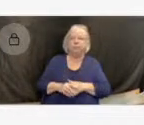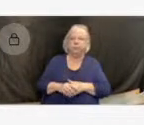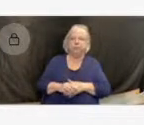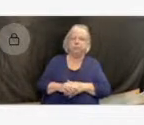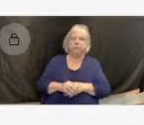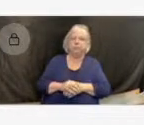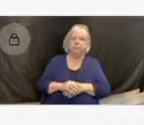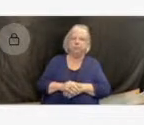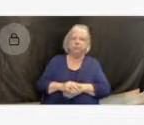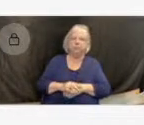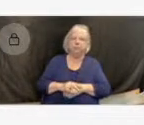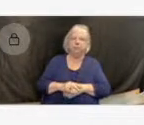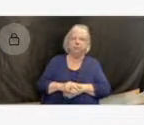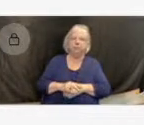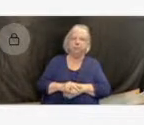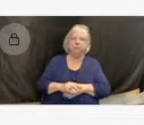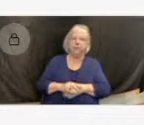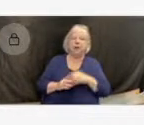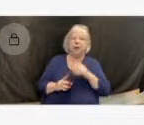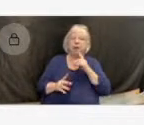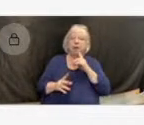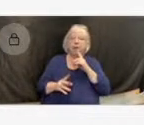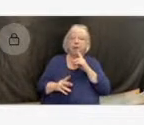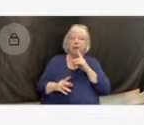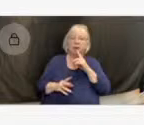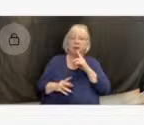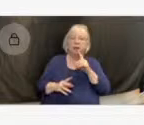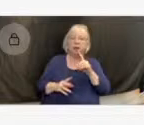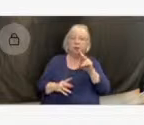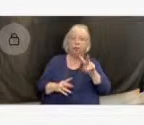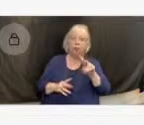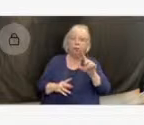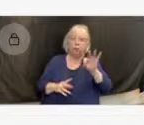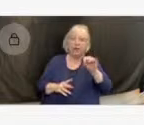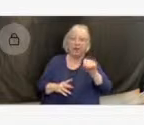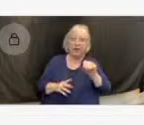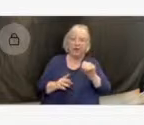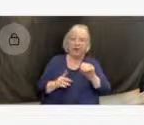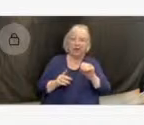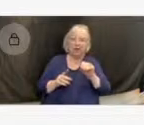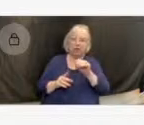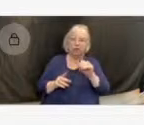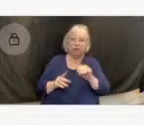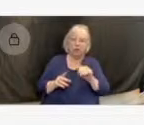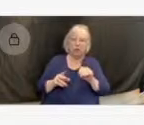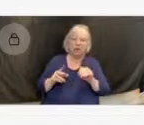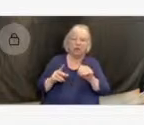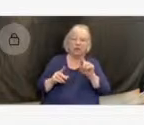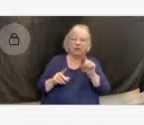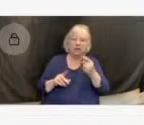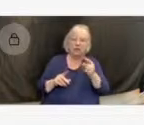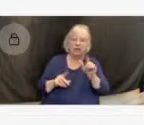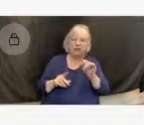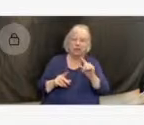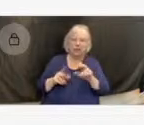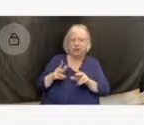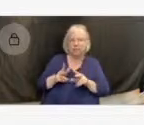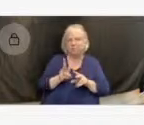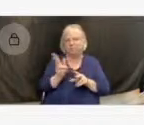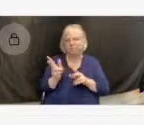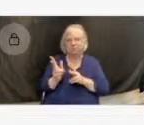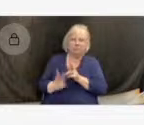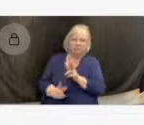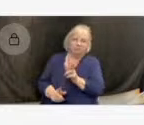In accordance with traffic, there are two 90-degree single-lane turns on the east side of Crystal Valley,